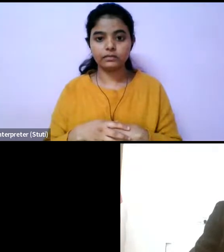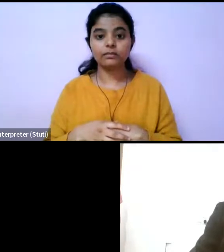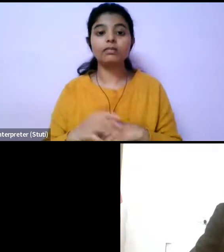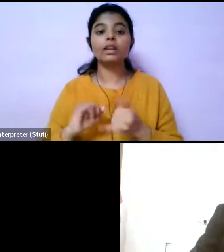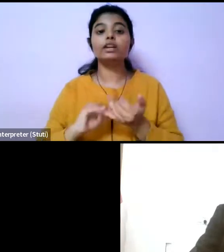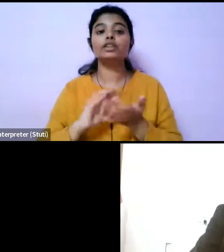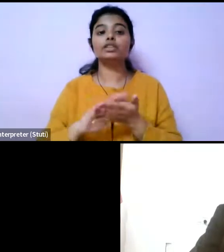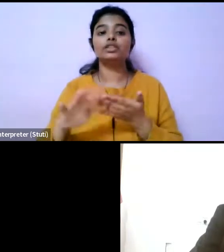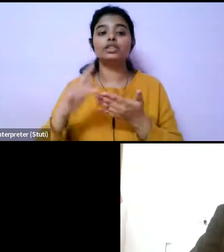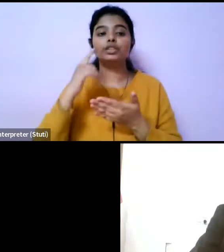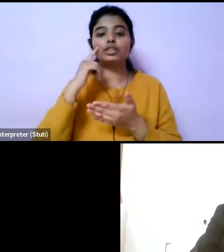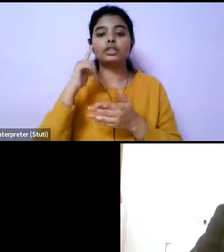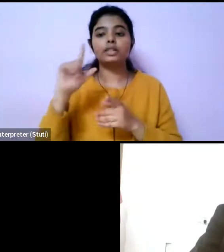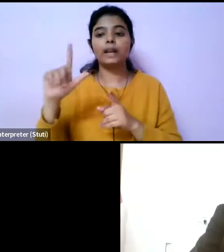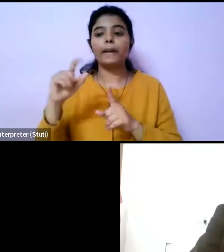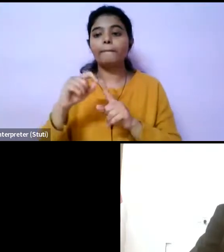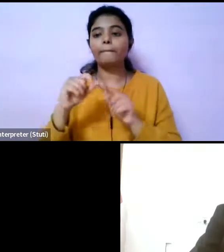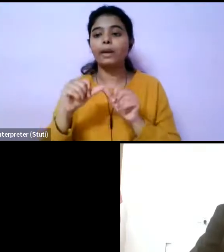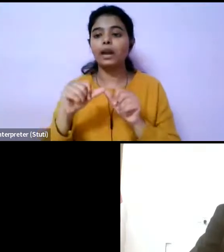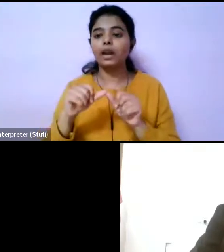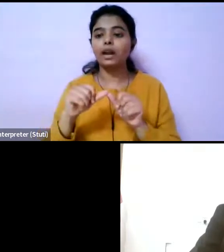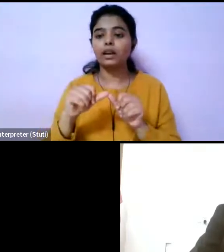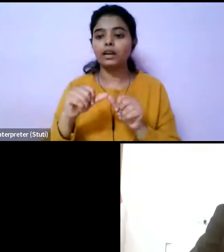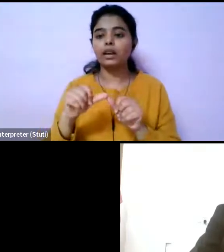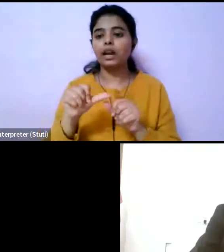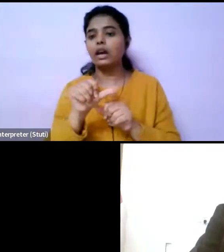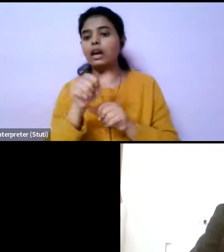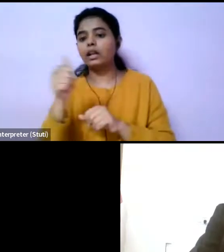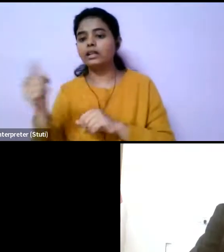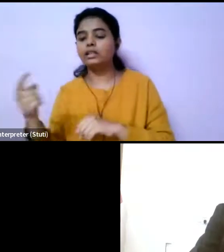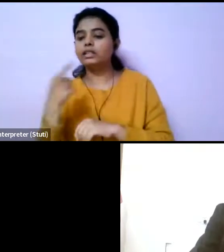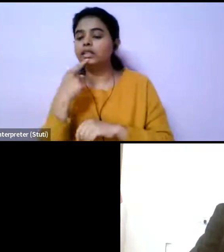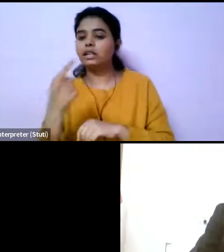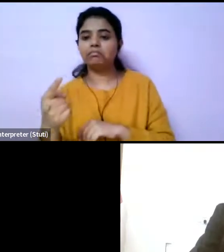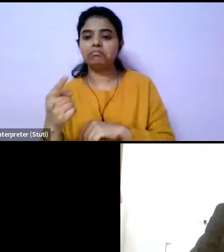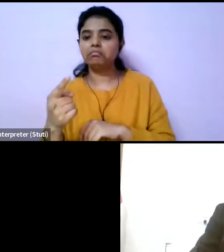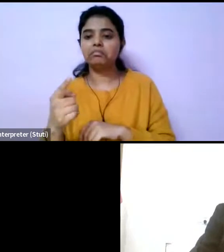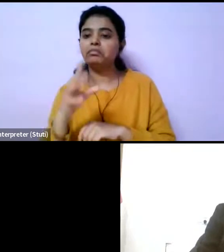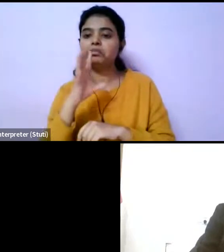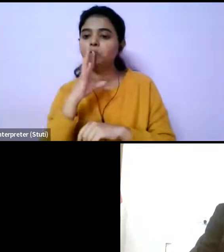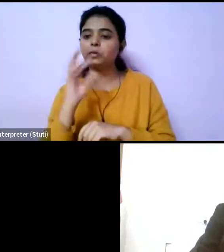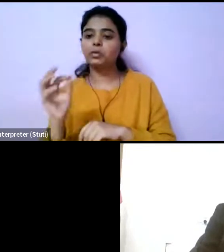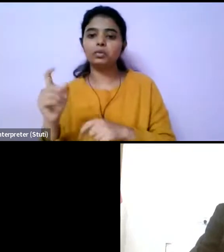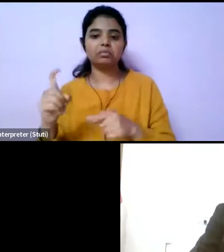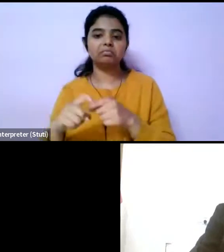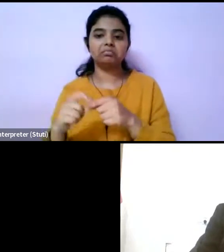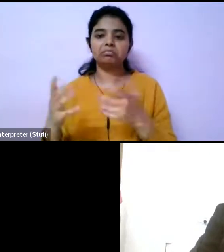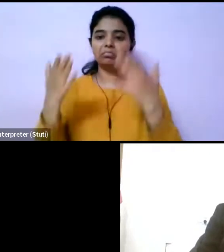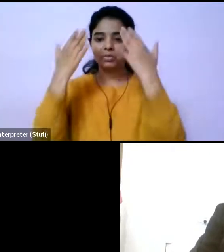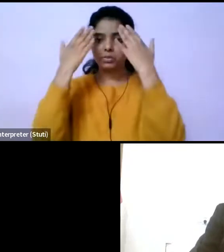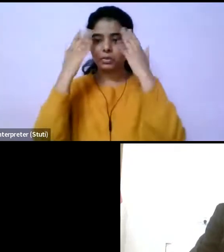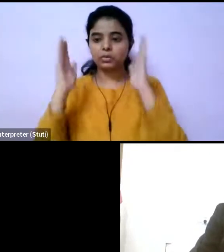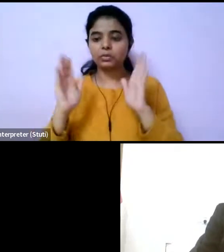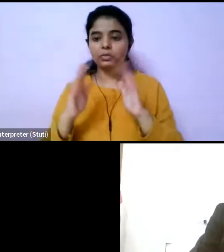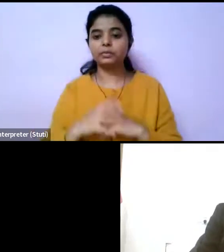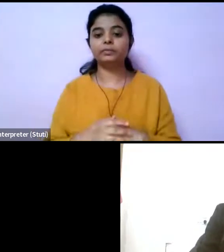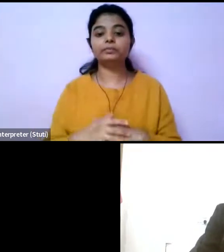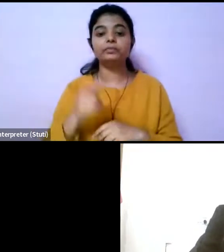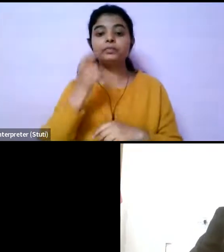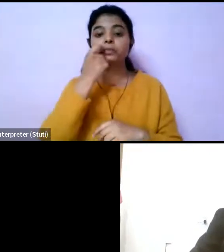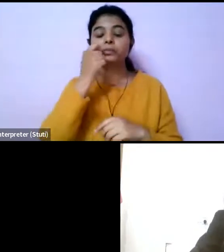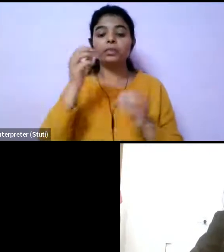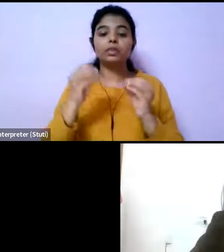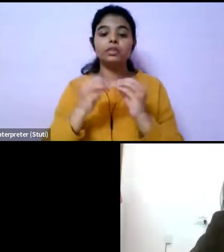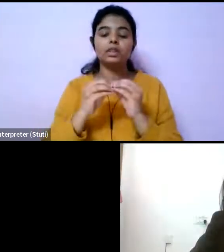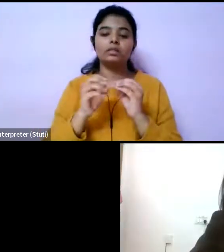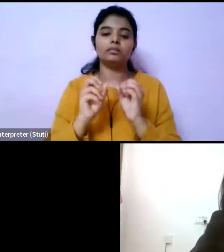Professor Mahanta, I can't see Shilpa here. Not sure whether she's with us or not. Okay,